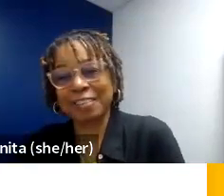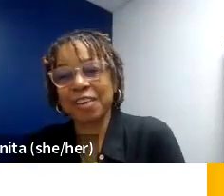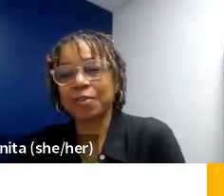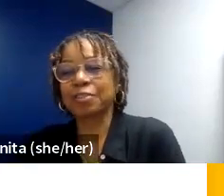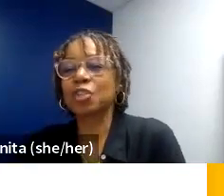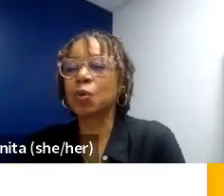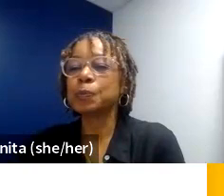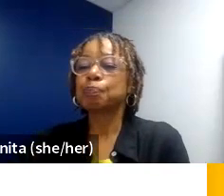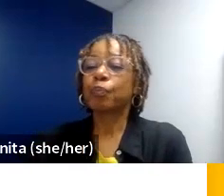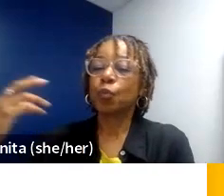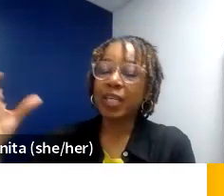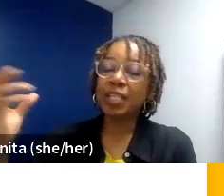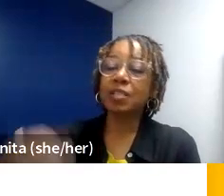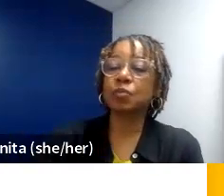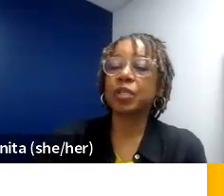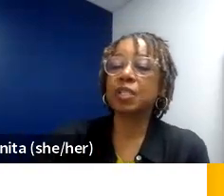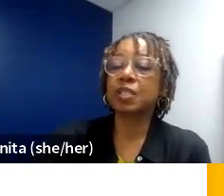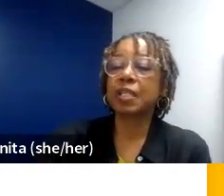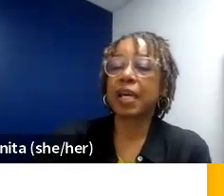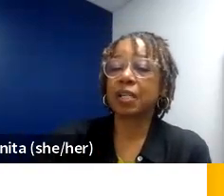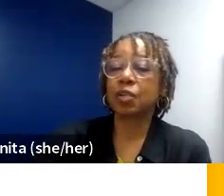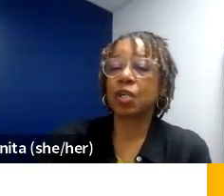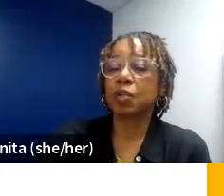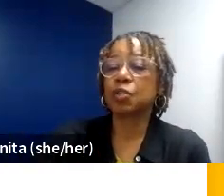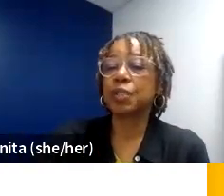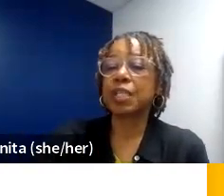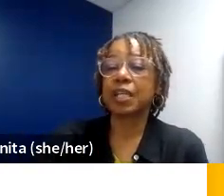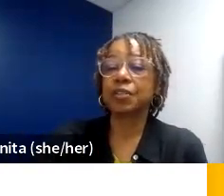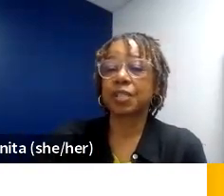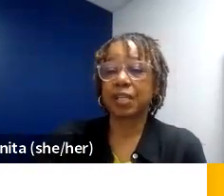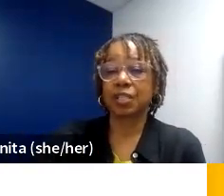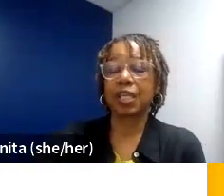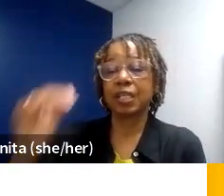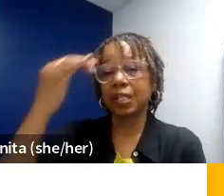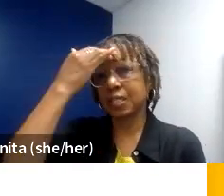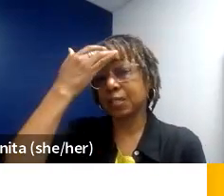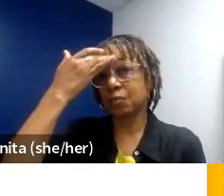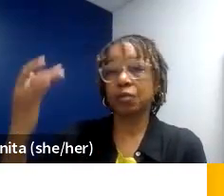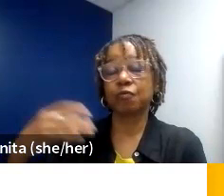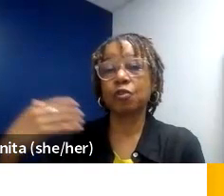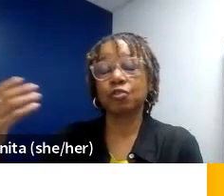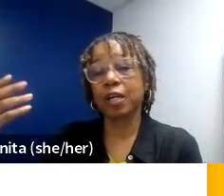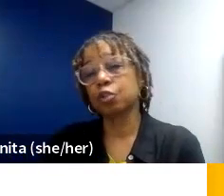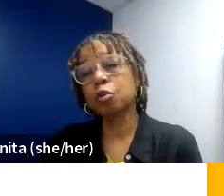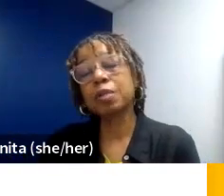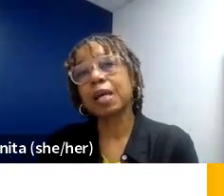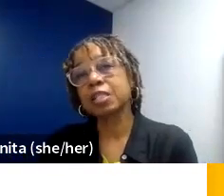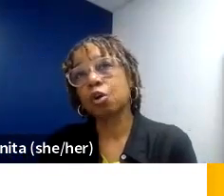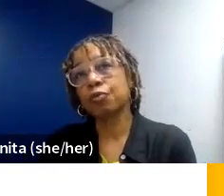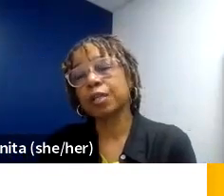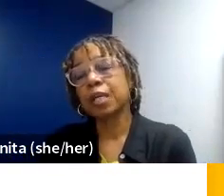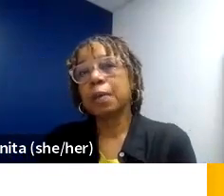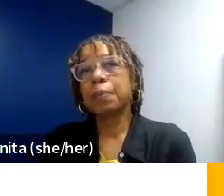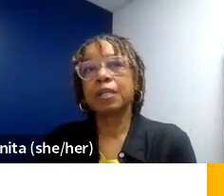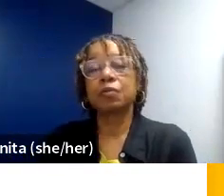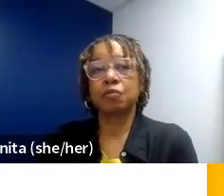the second virus. So we sit at a unique intersection in this, and where folks are trying to normalize